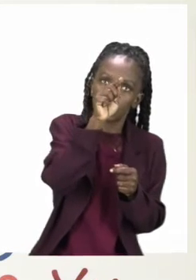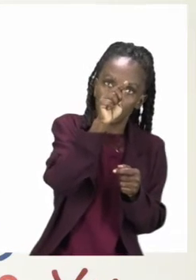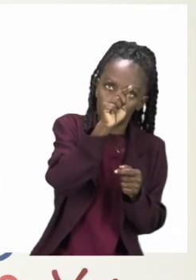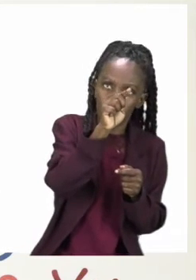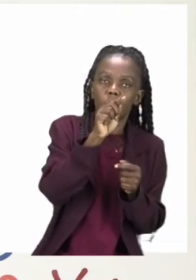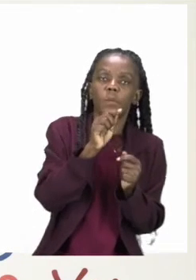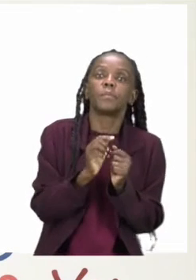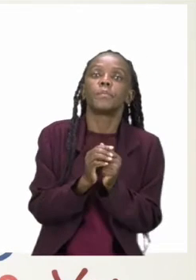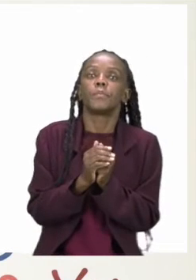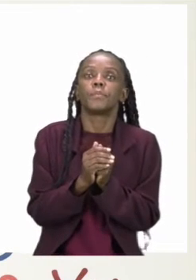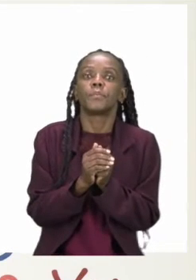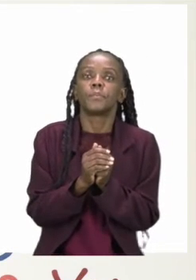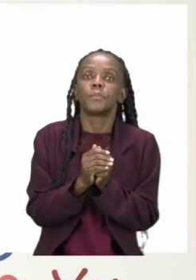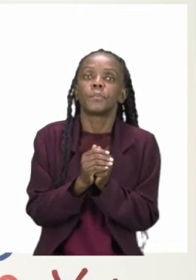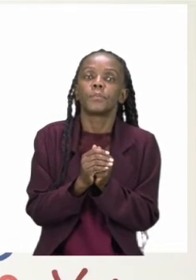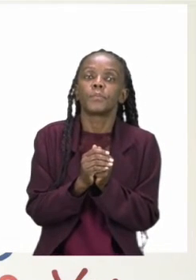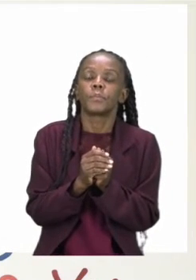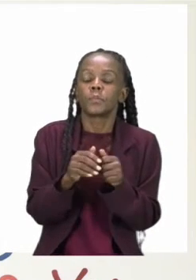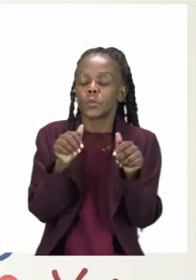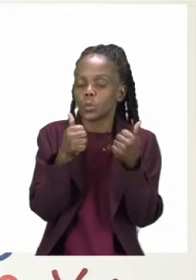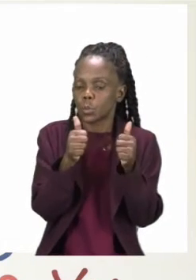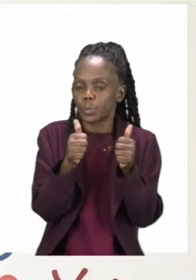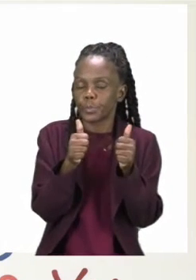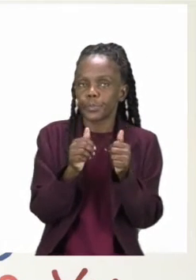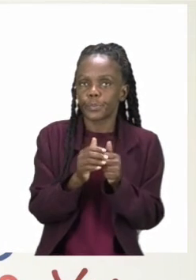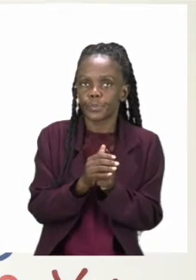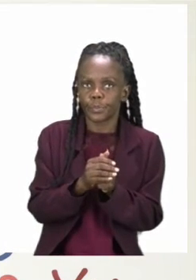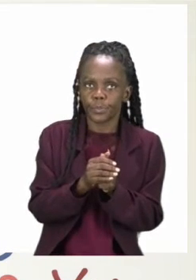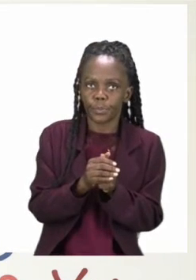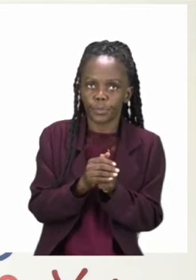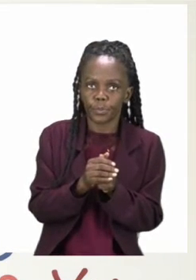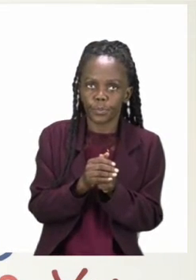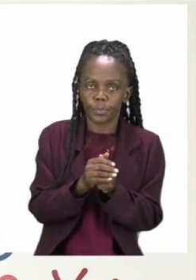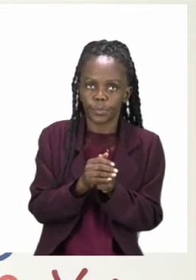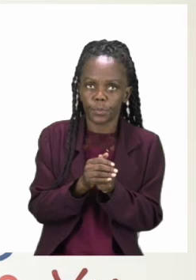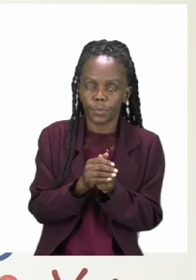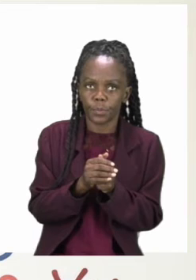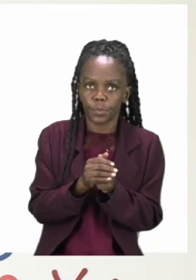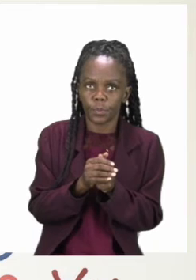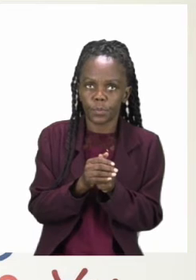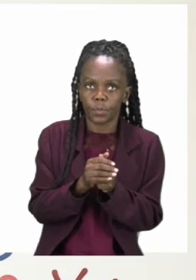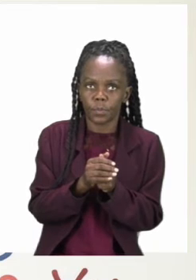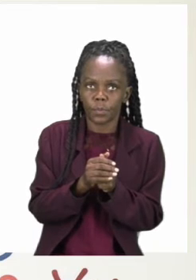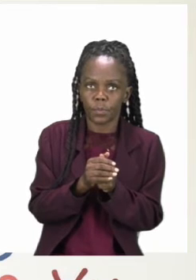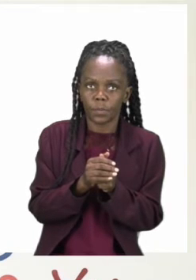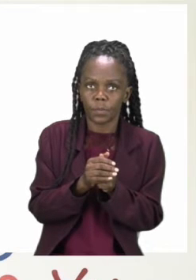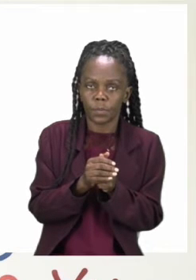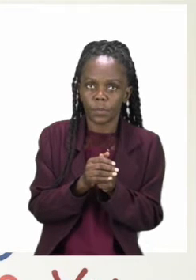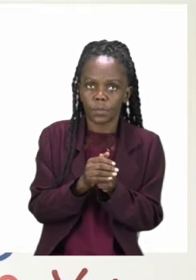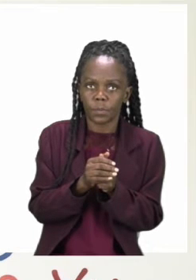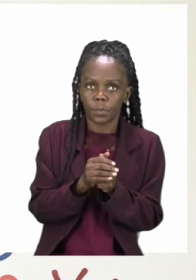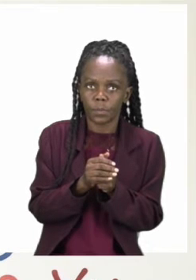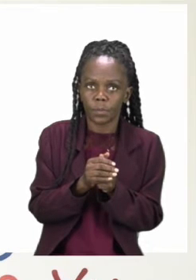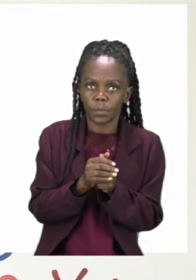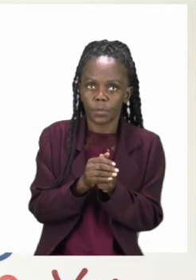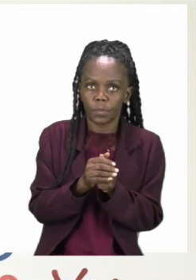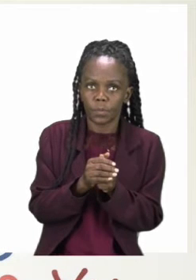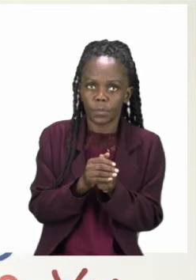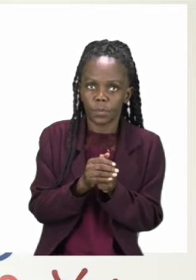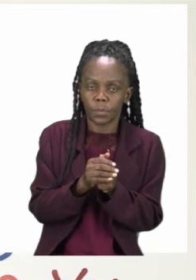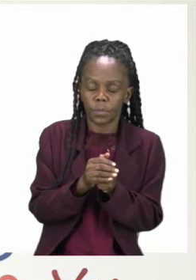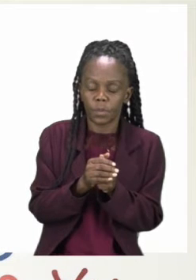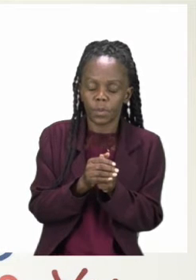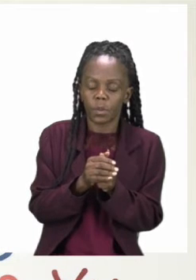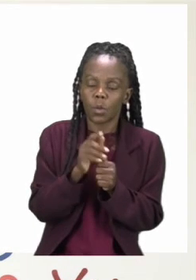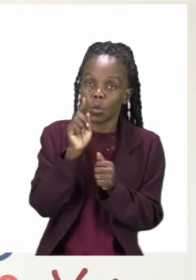Round. Very good. Now, I want you to take your finger and do it in your